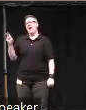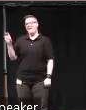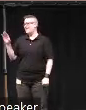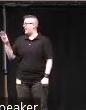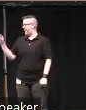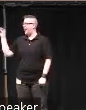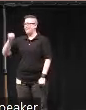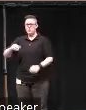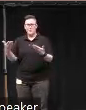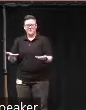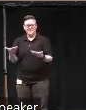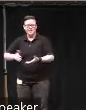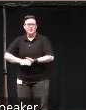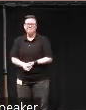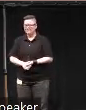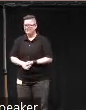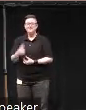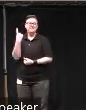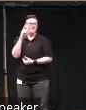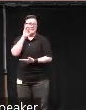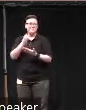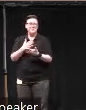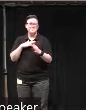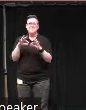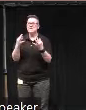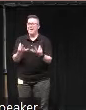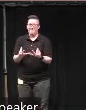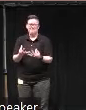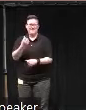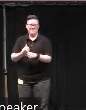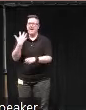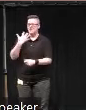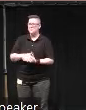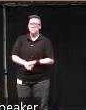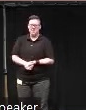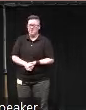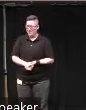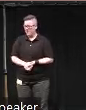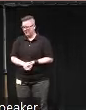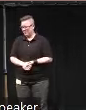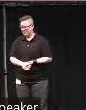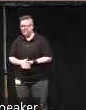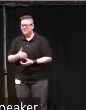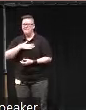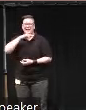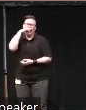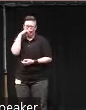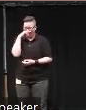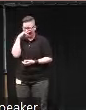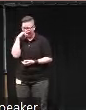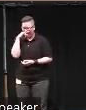here. And that's a picture of my family about 5 years ago. My kids were, I